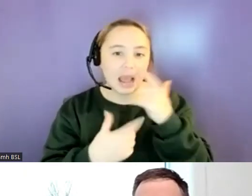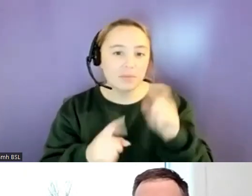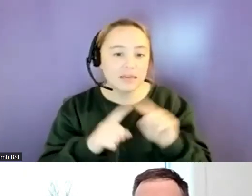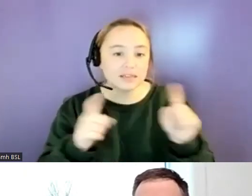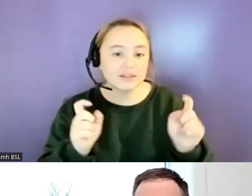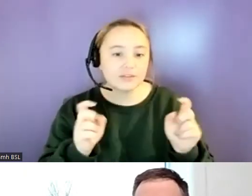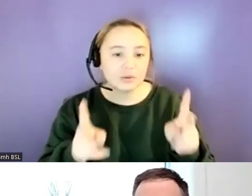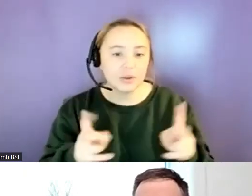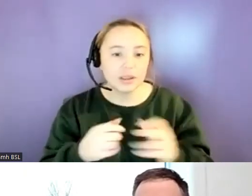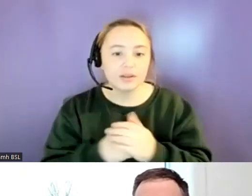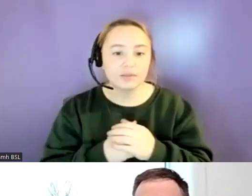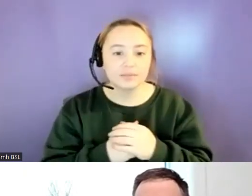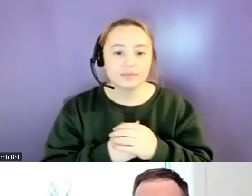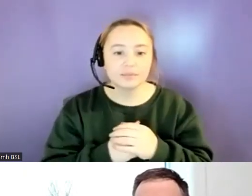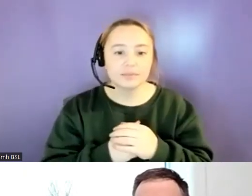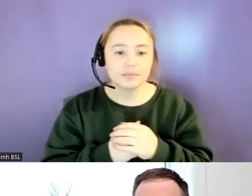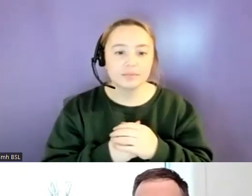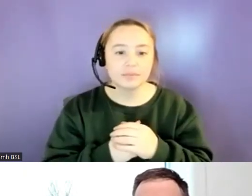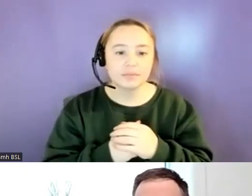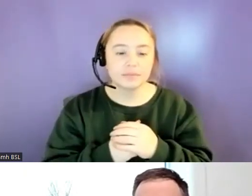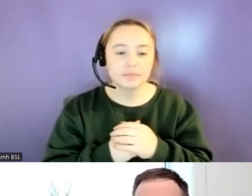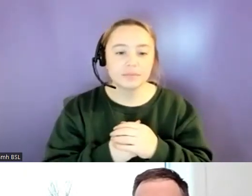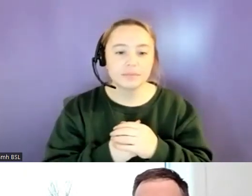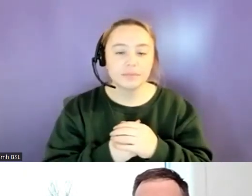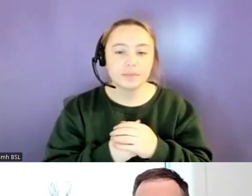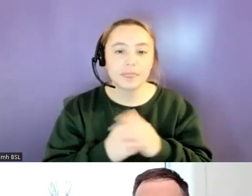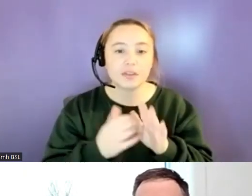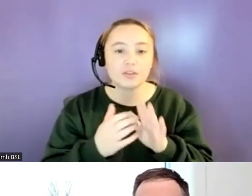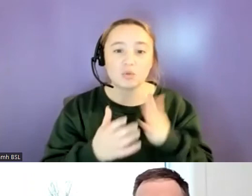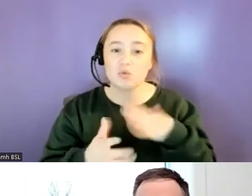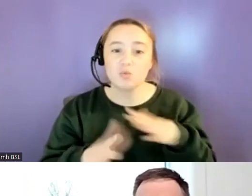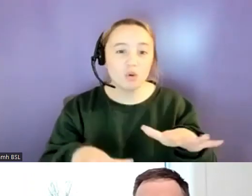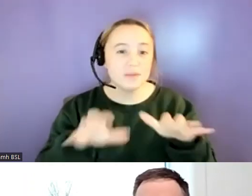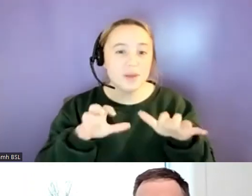different way that's maybe not quite so awkward for the disabled person?